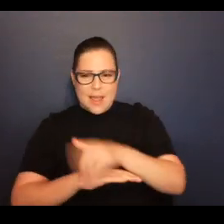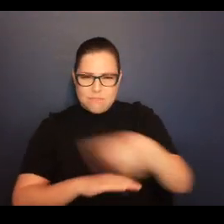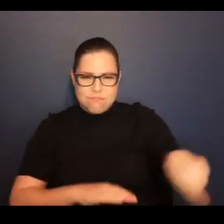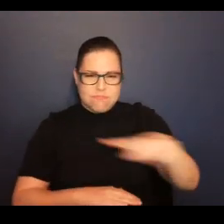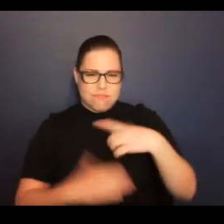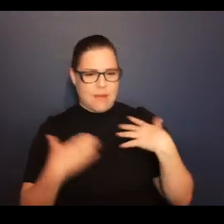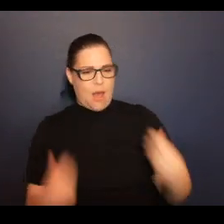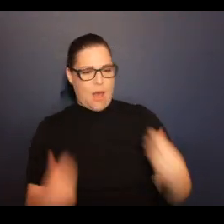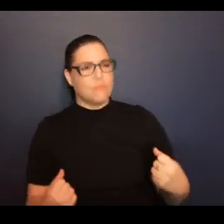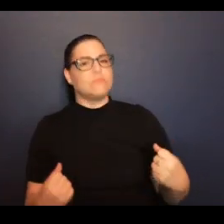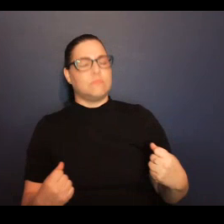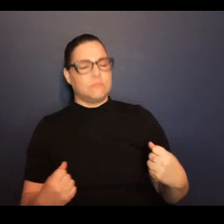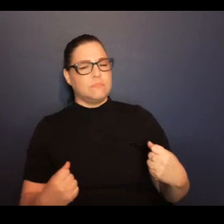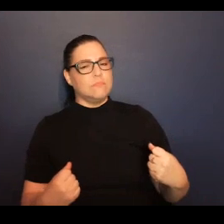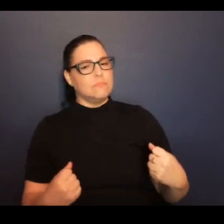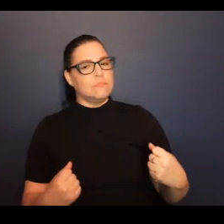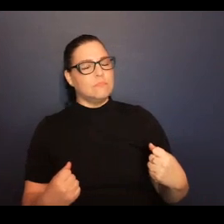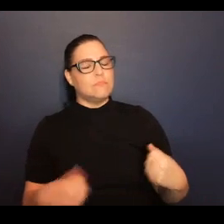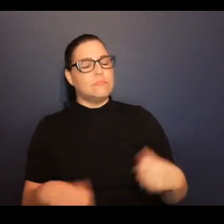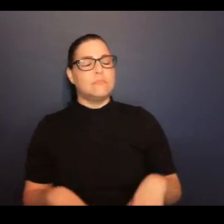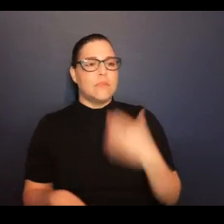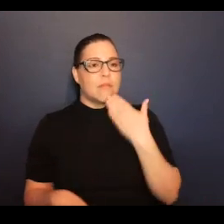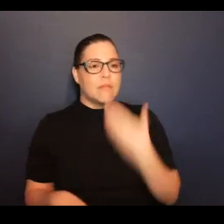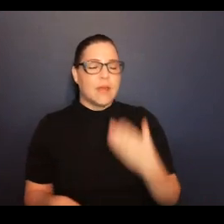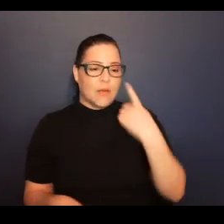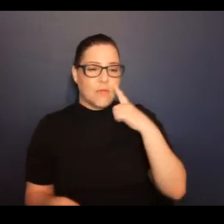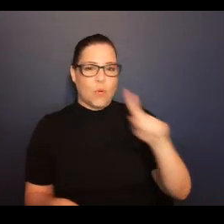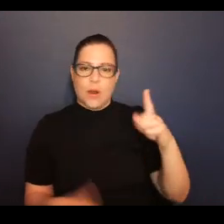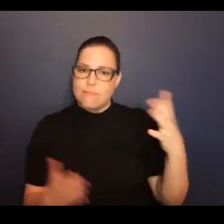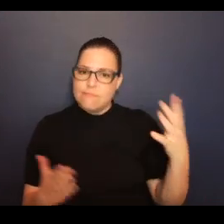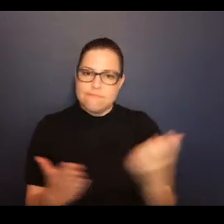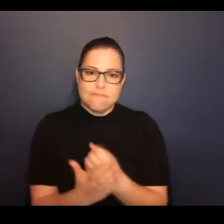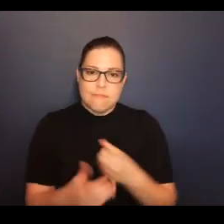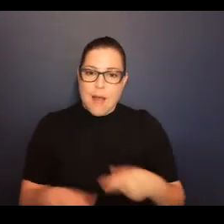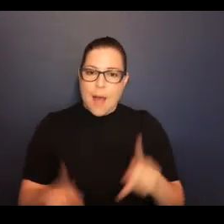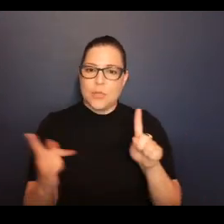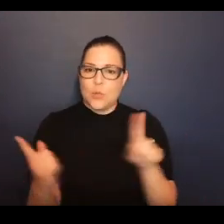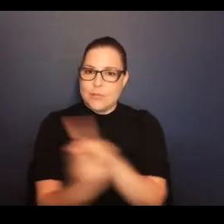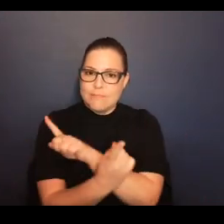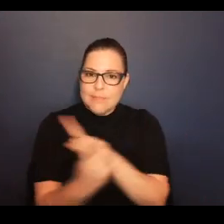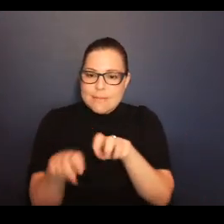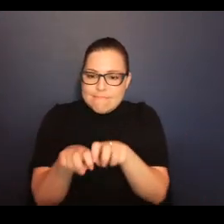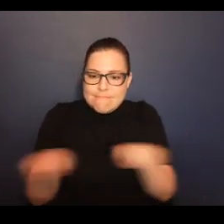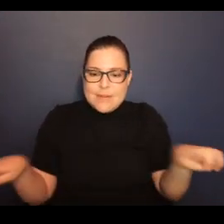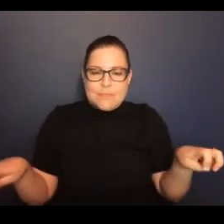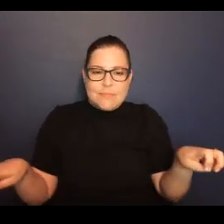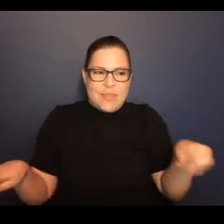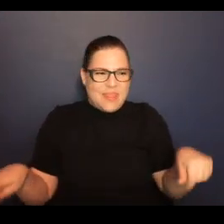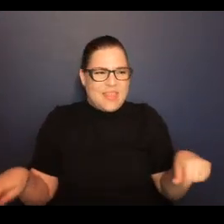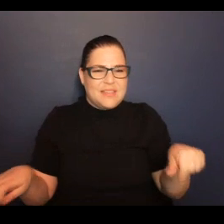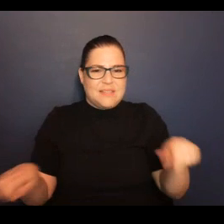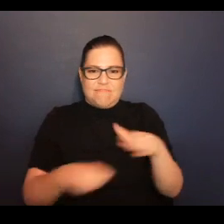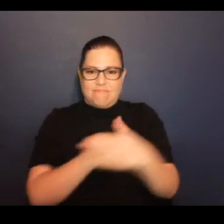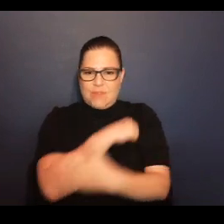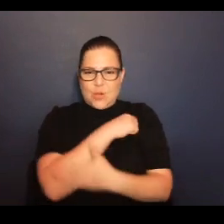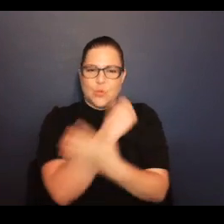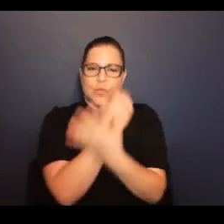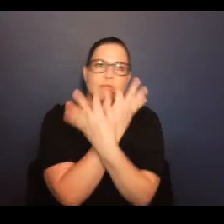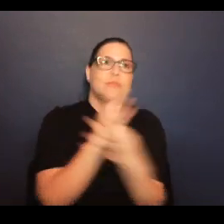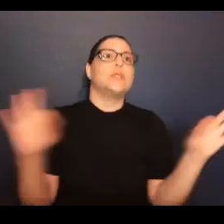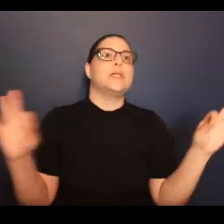our strength. We thank you for the opportunity to meet together in a free country.